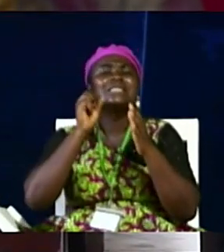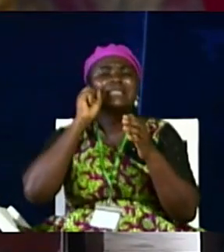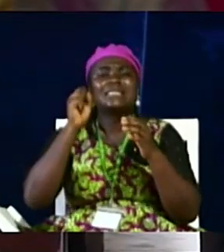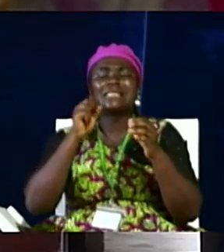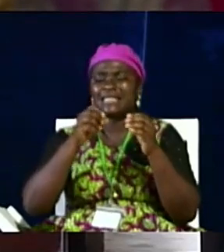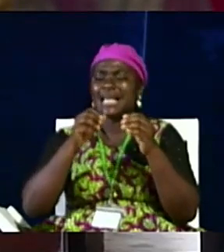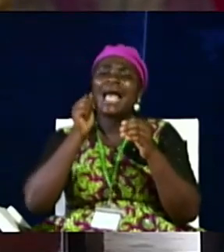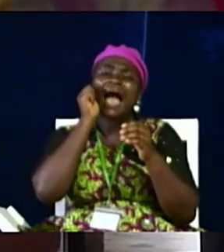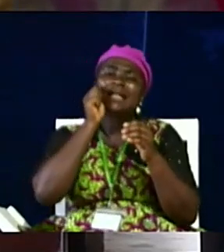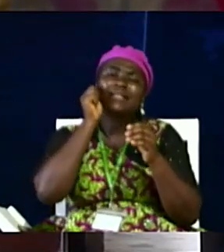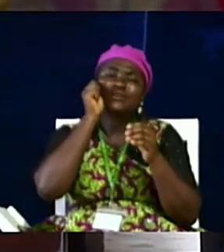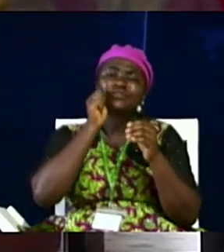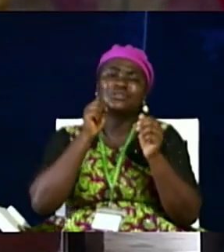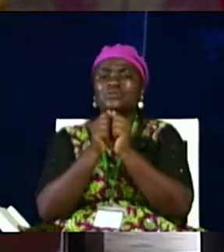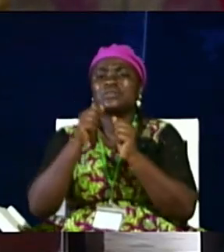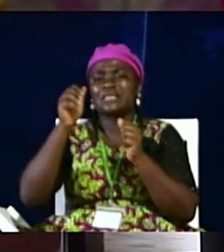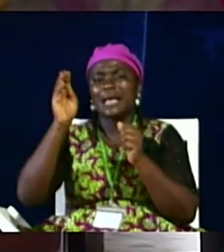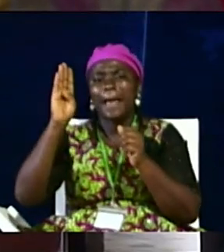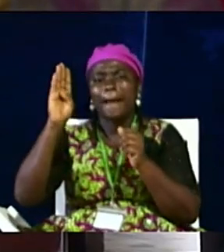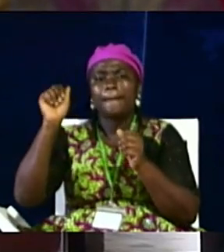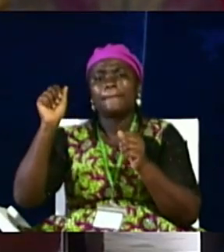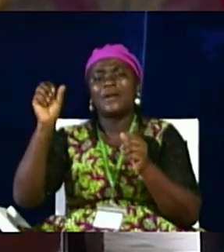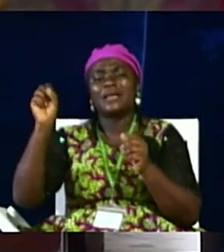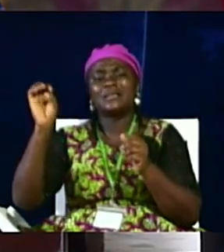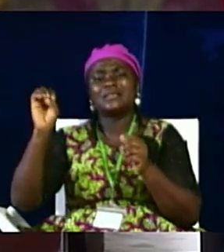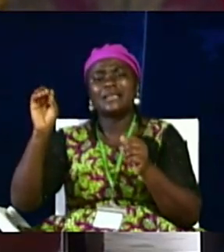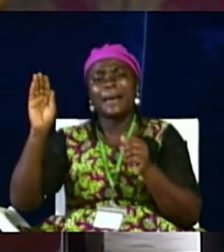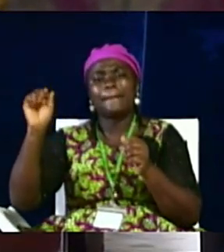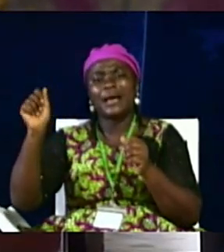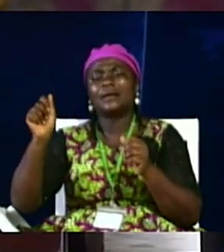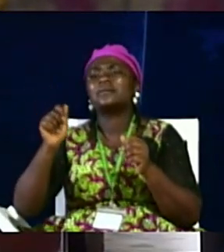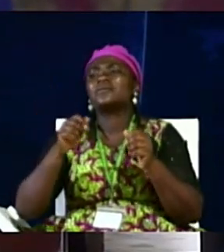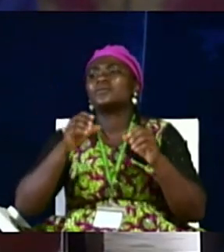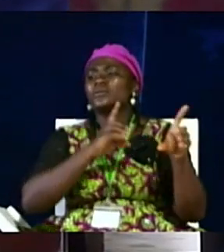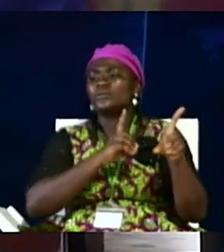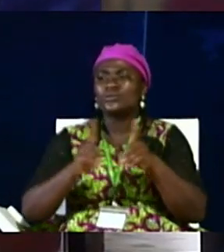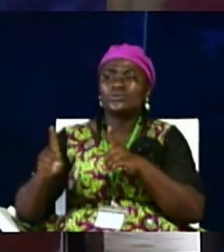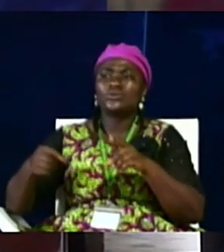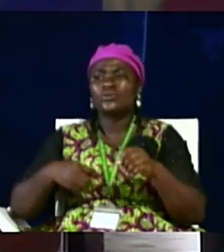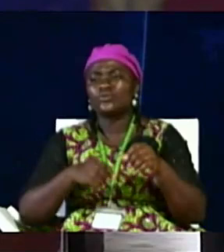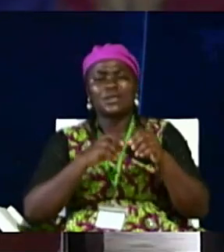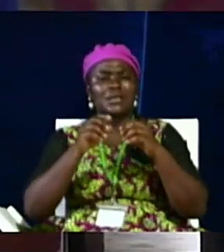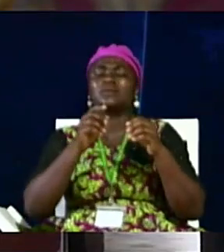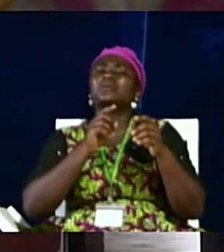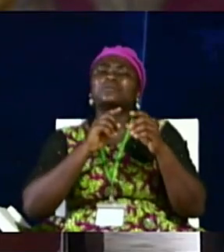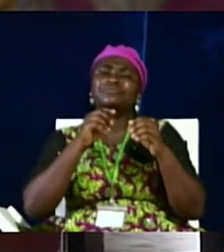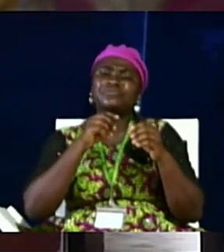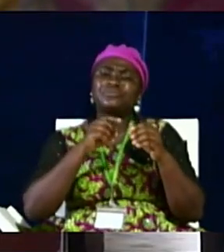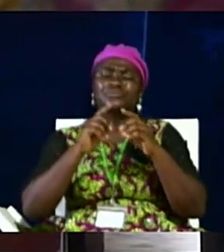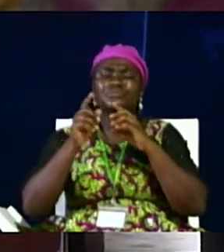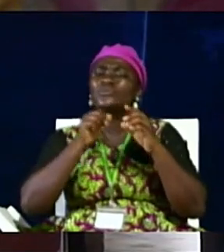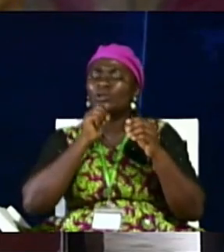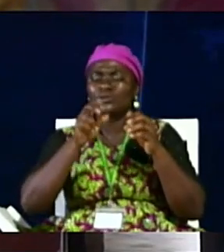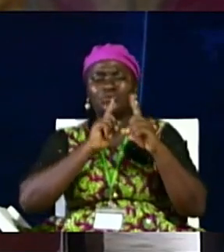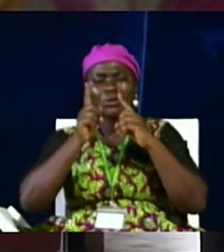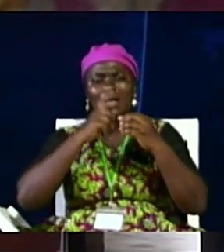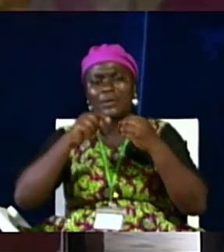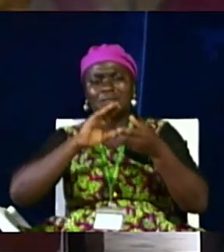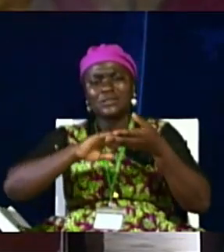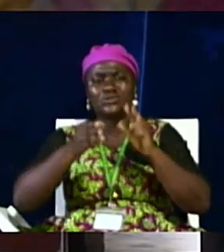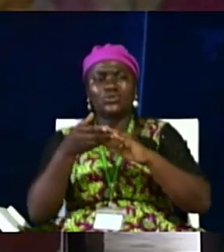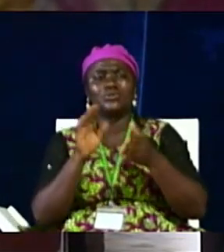and the curse over his bloodline? Do we rejoice or weep over the life of Noah, that after preserving a